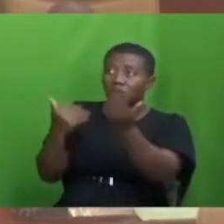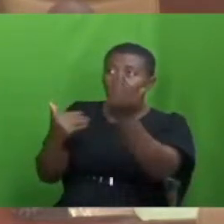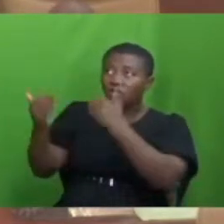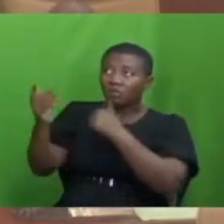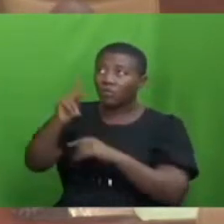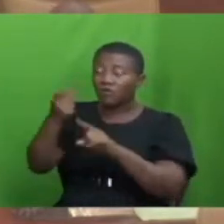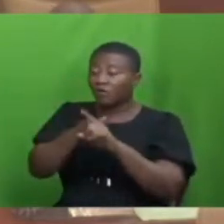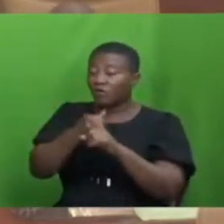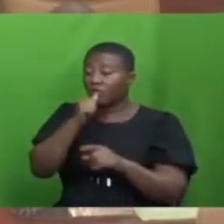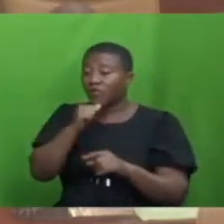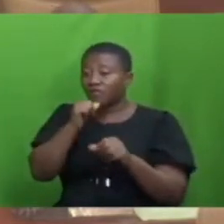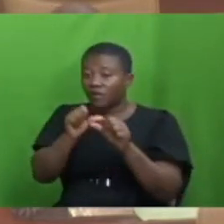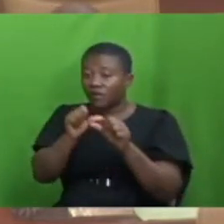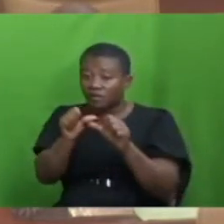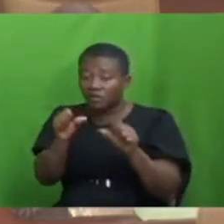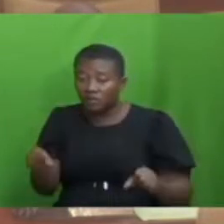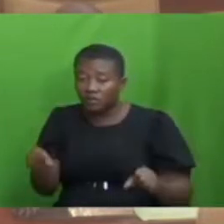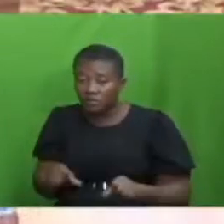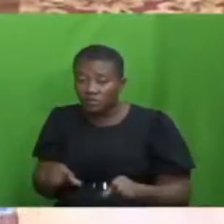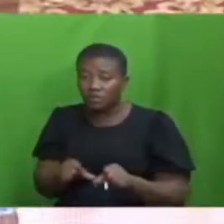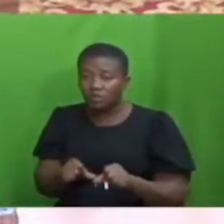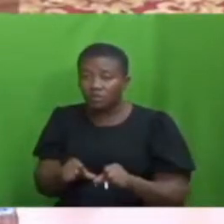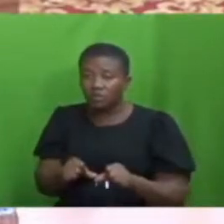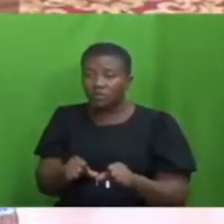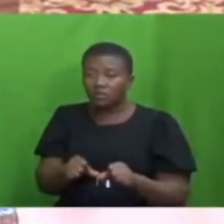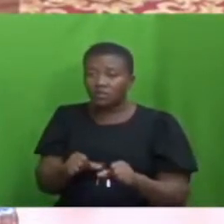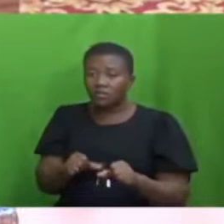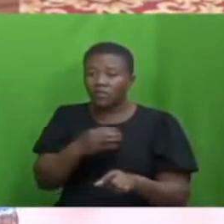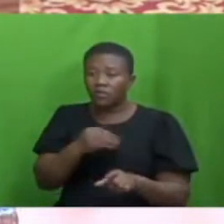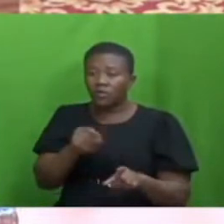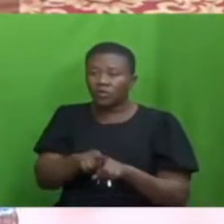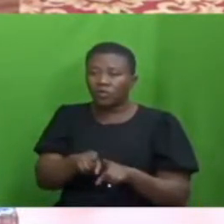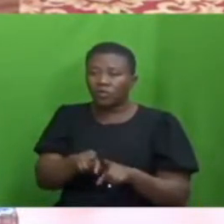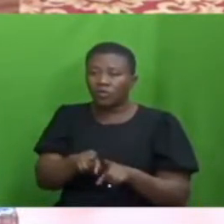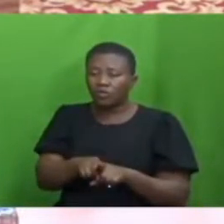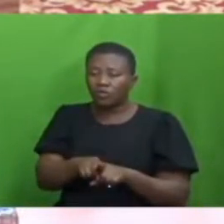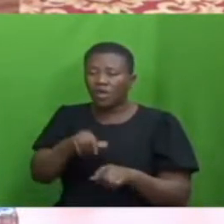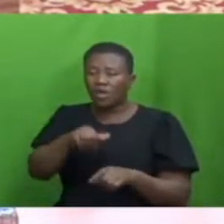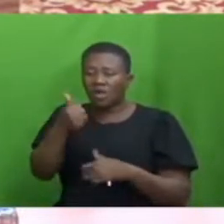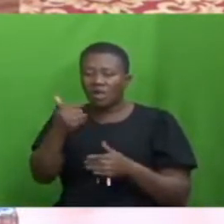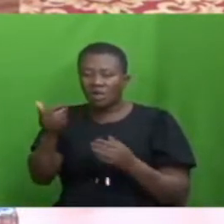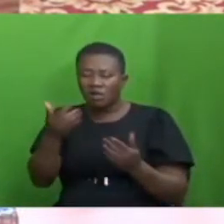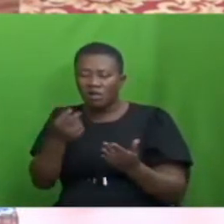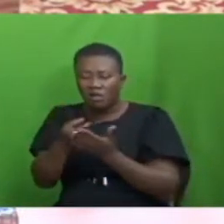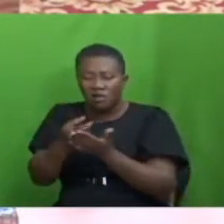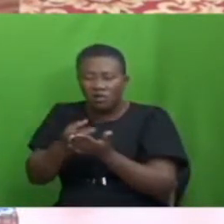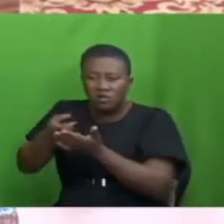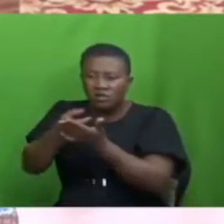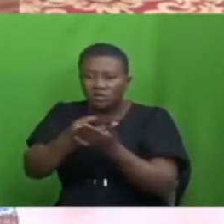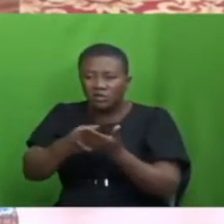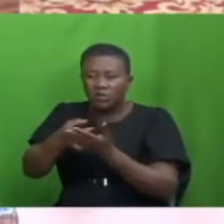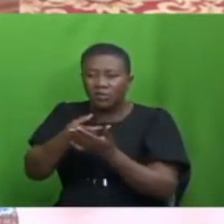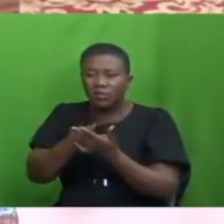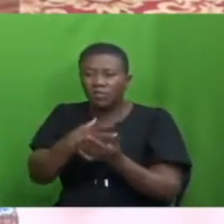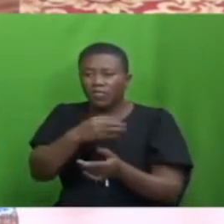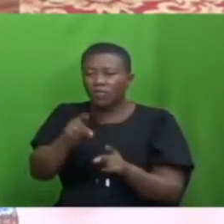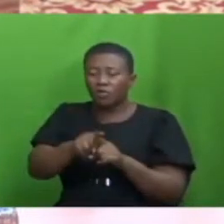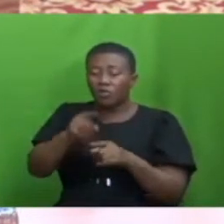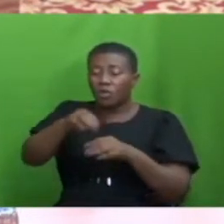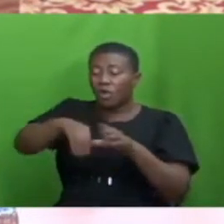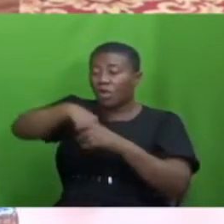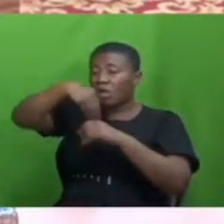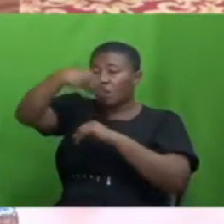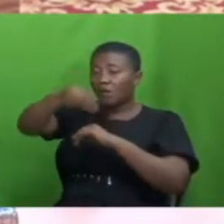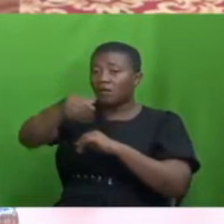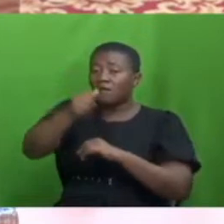sector, and initiated the Mutual Prosperity Dialogue to crowd in domestic and external private investment to